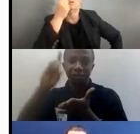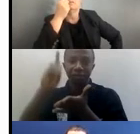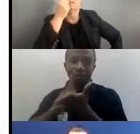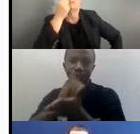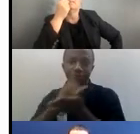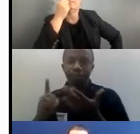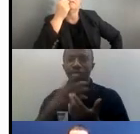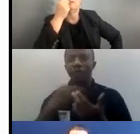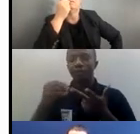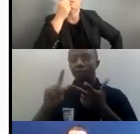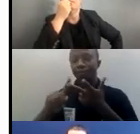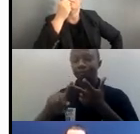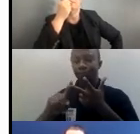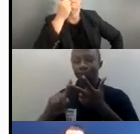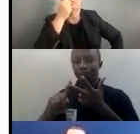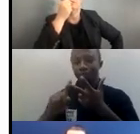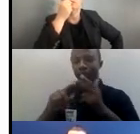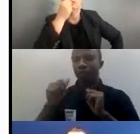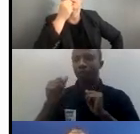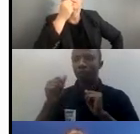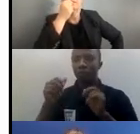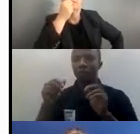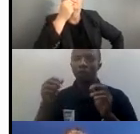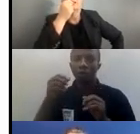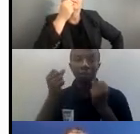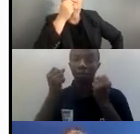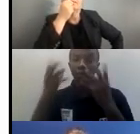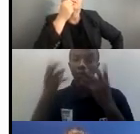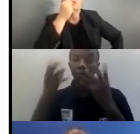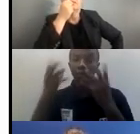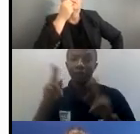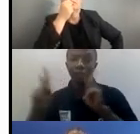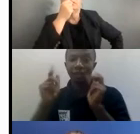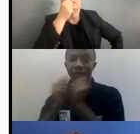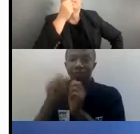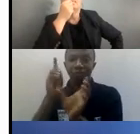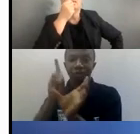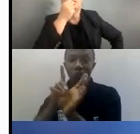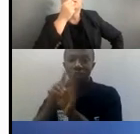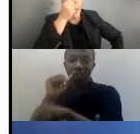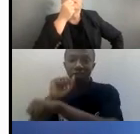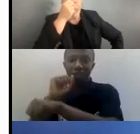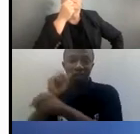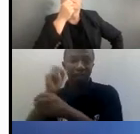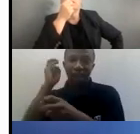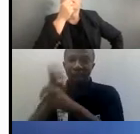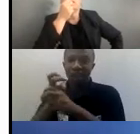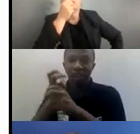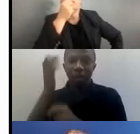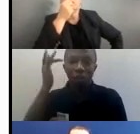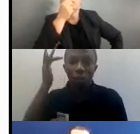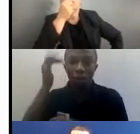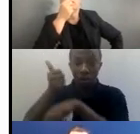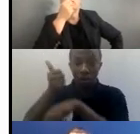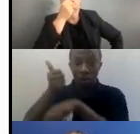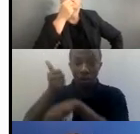So sometimes it's difficult for deaf people to participate on an equal basis, and also when it comes to voting